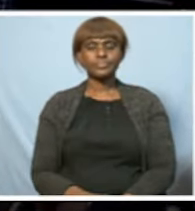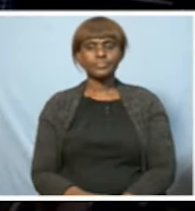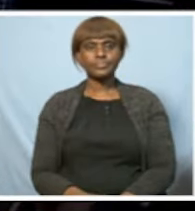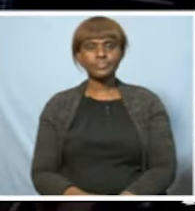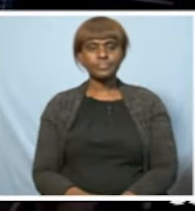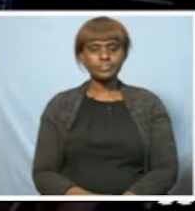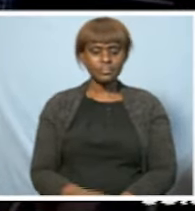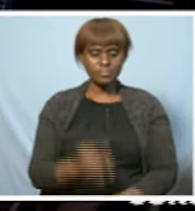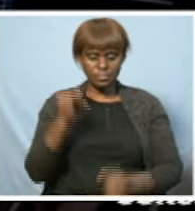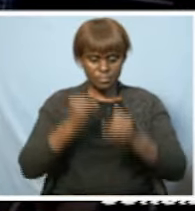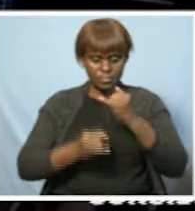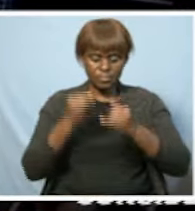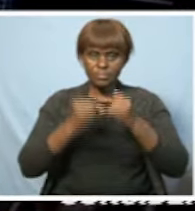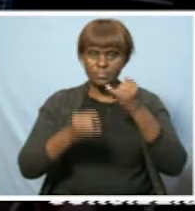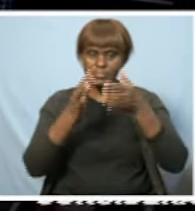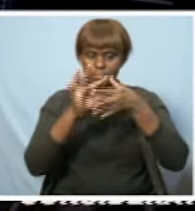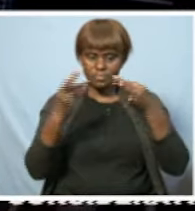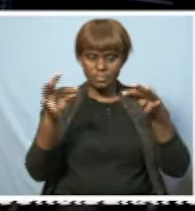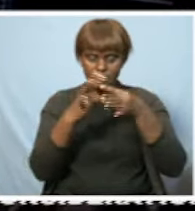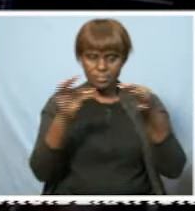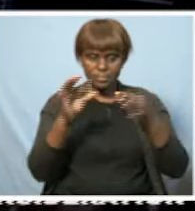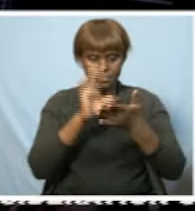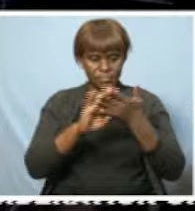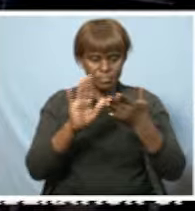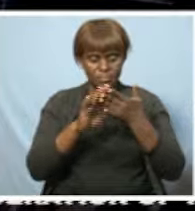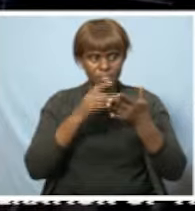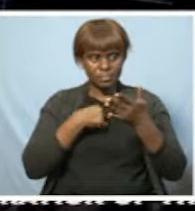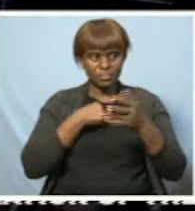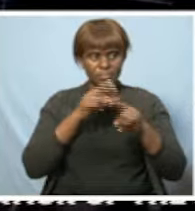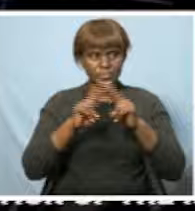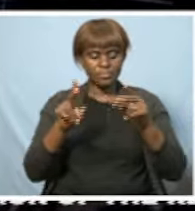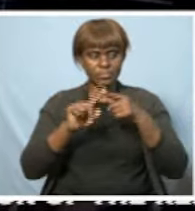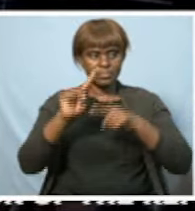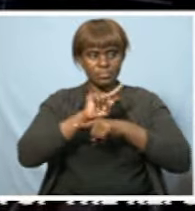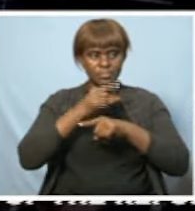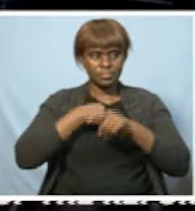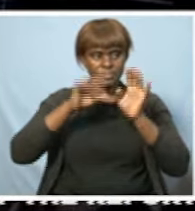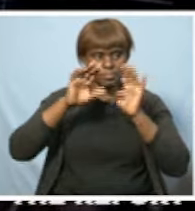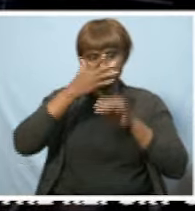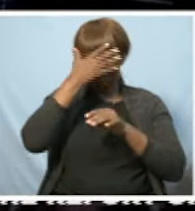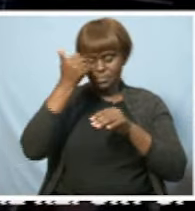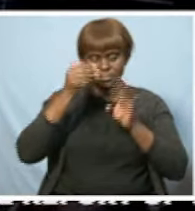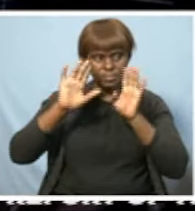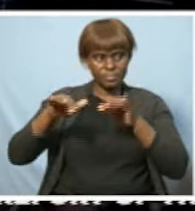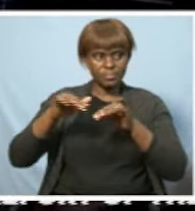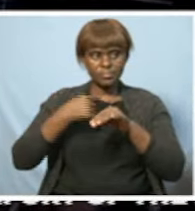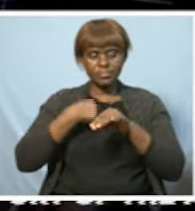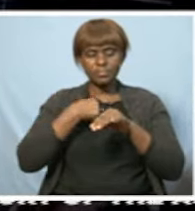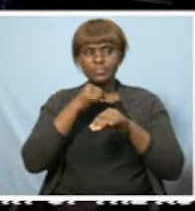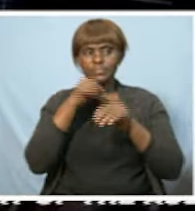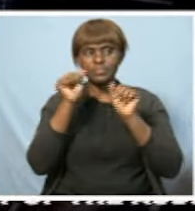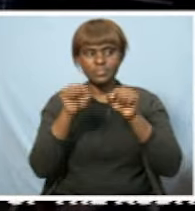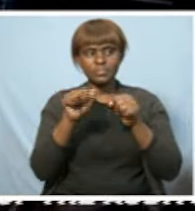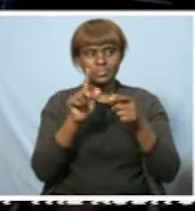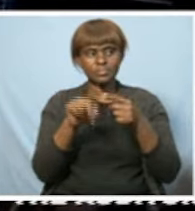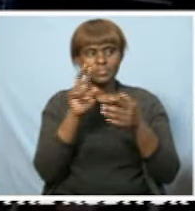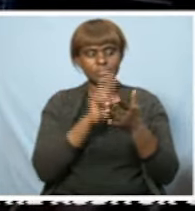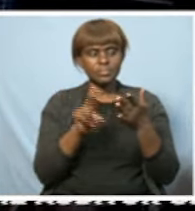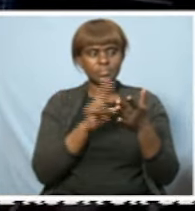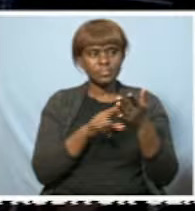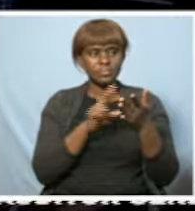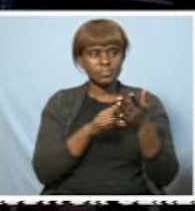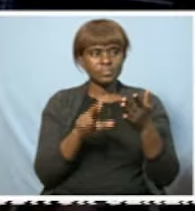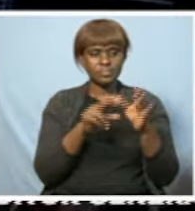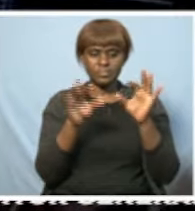The last statement. You will forgive me, Chair, I've left my glasses today, so I'm not able to read